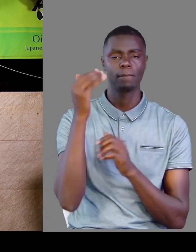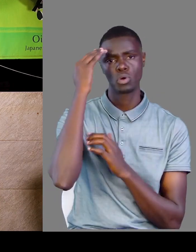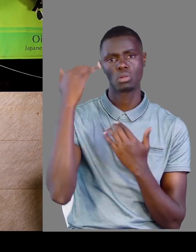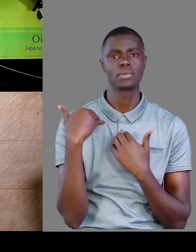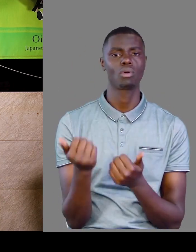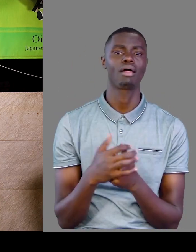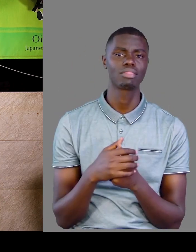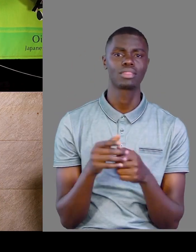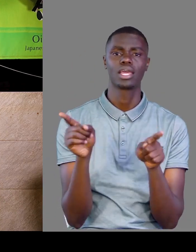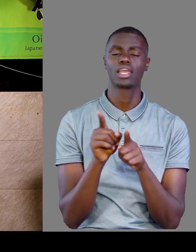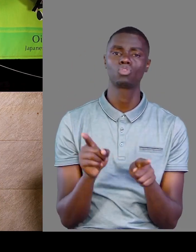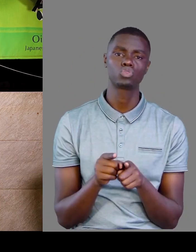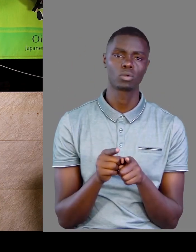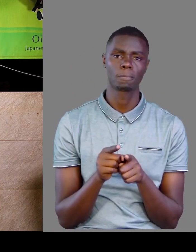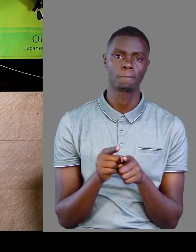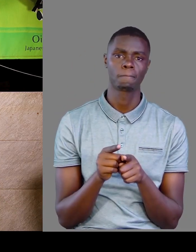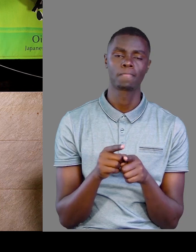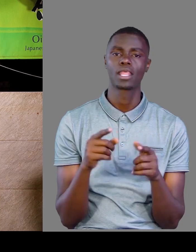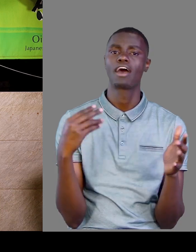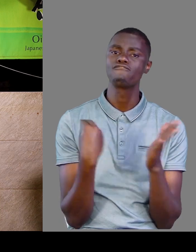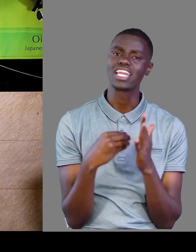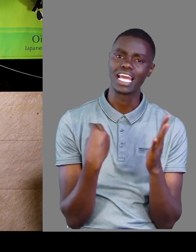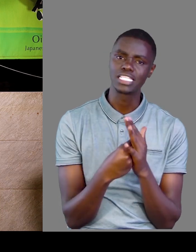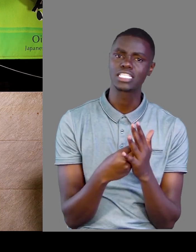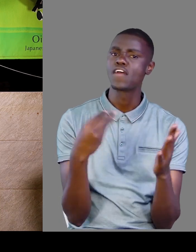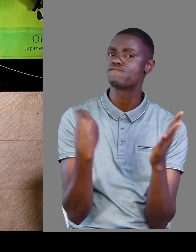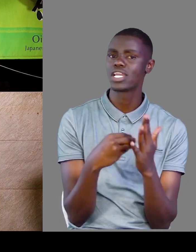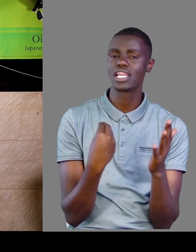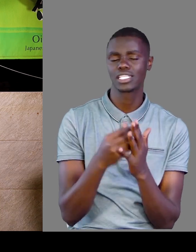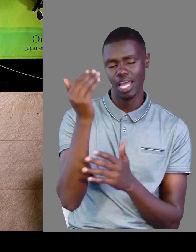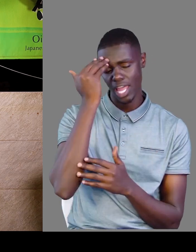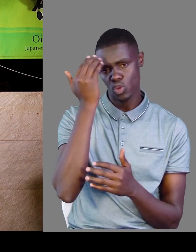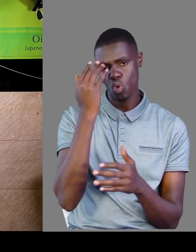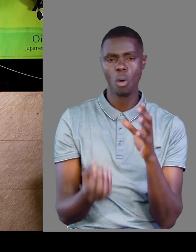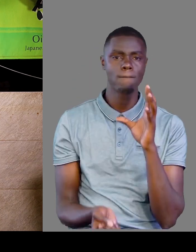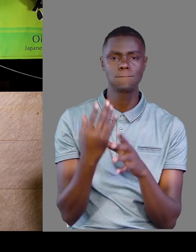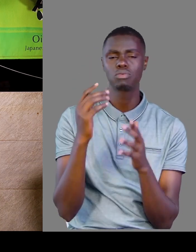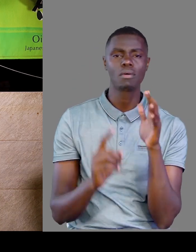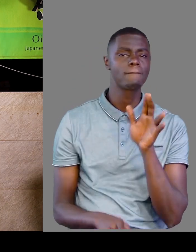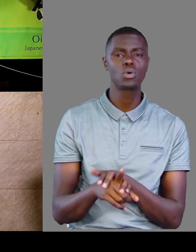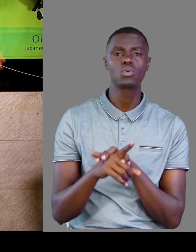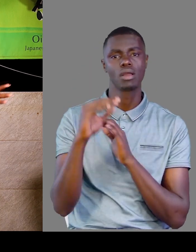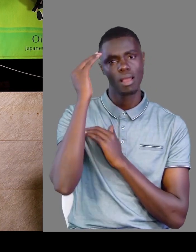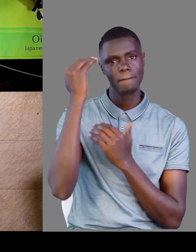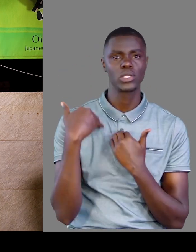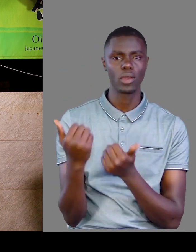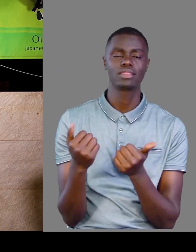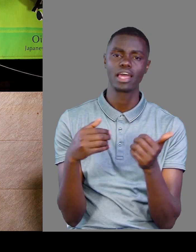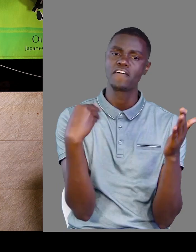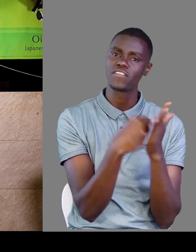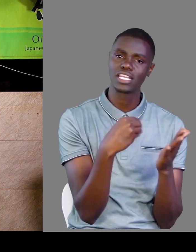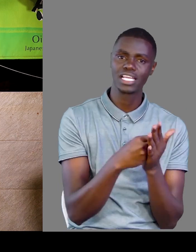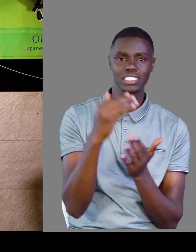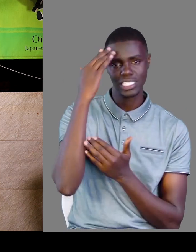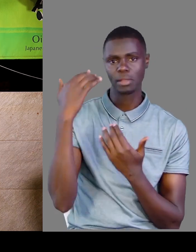health and the aspect, when you talk of finances, I'm sure finances cause a very big mental health, or finances and mental health.